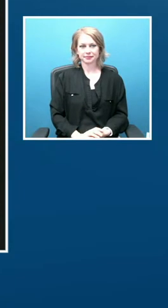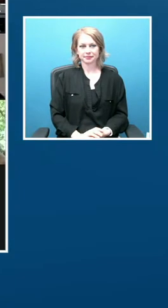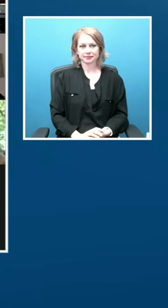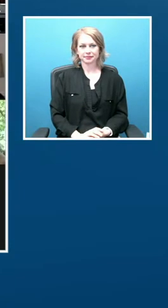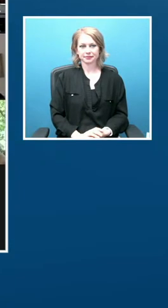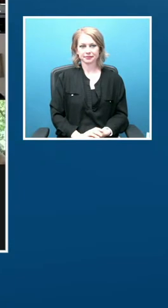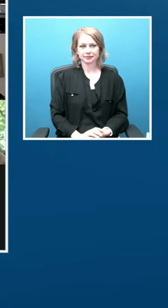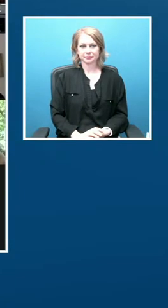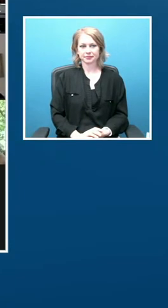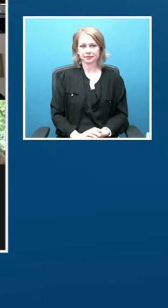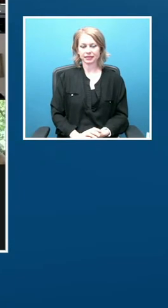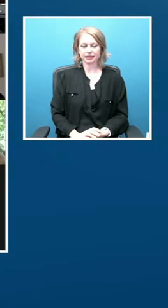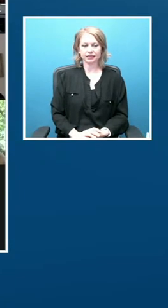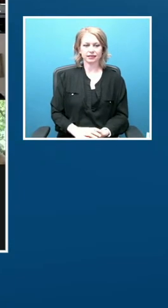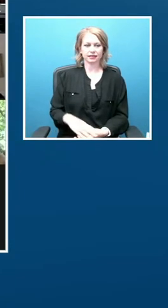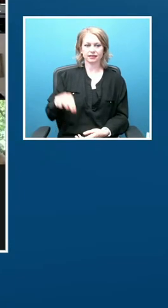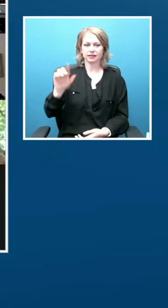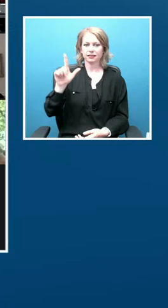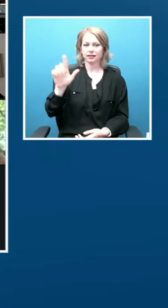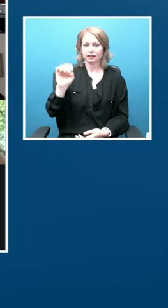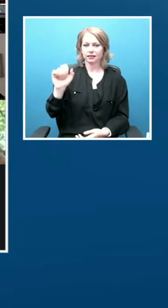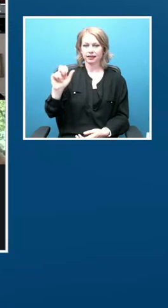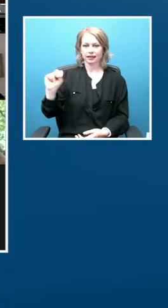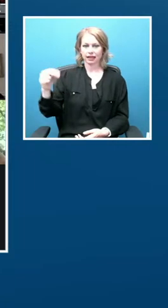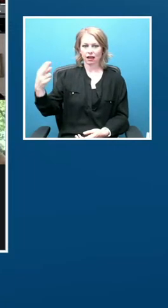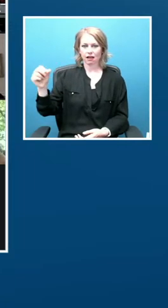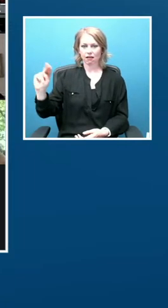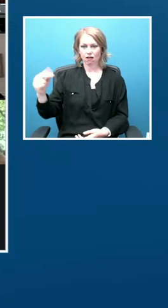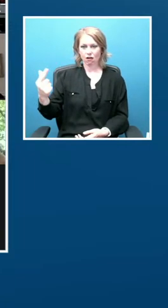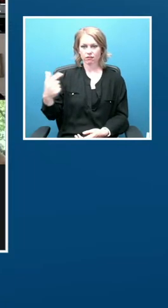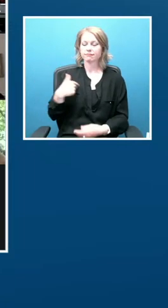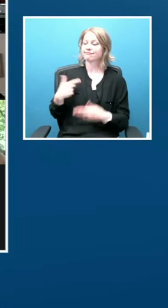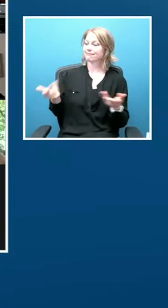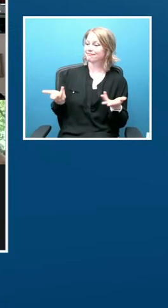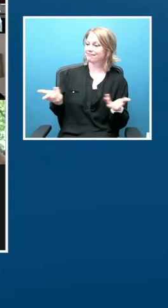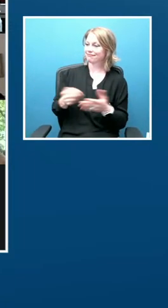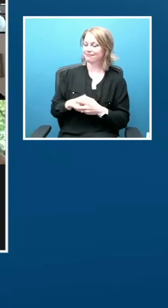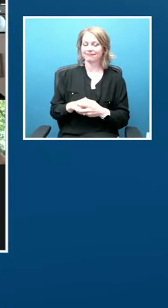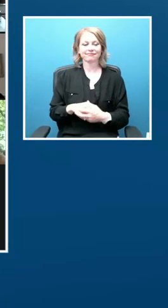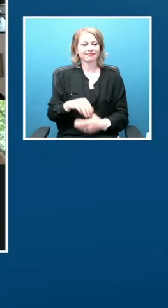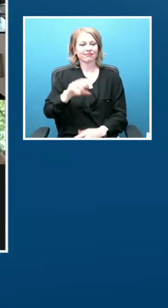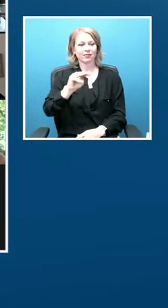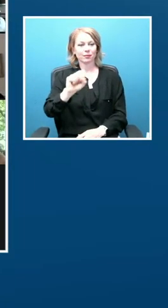Ms. Leon Hong? I am here. Thank you. Ms. Lucas?